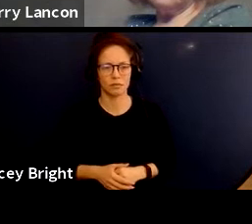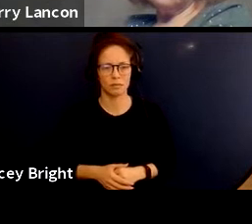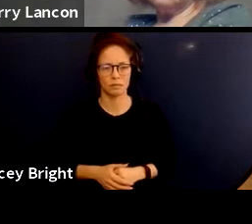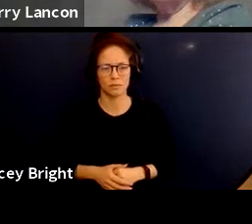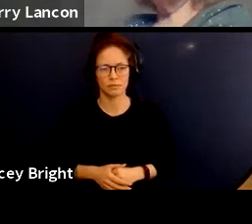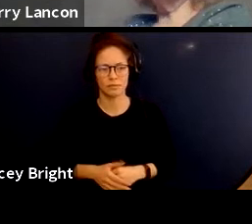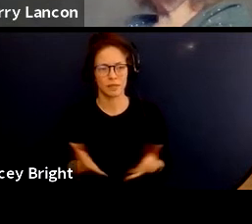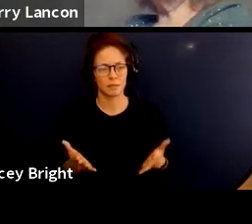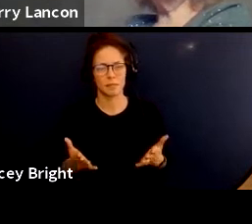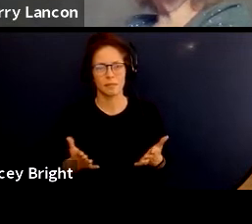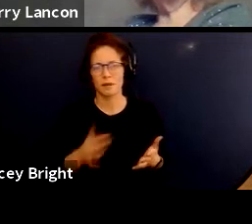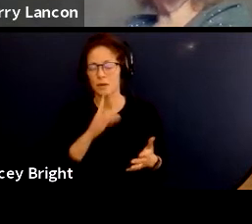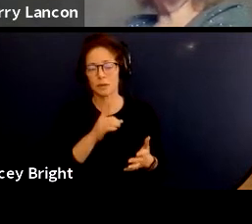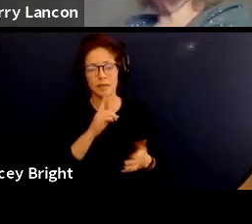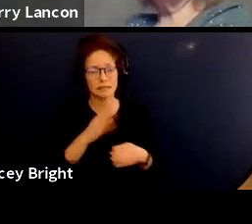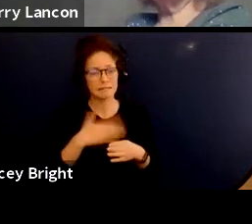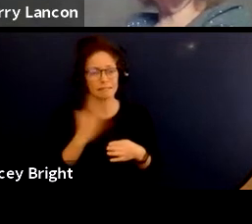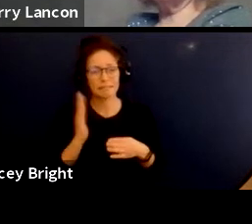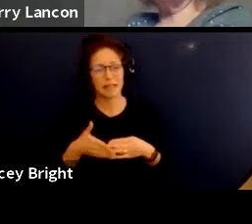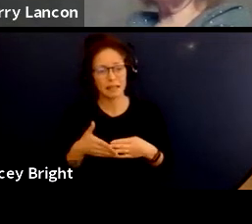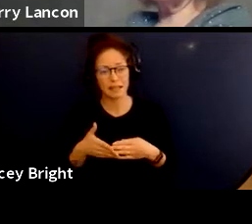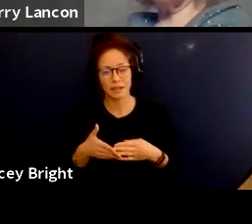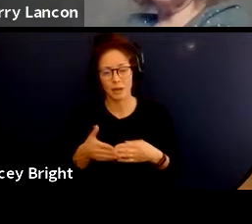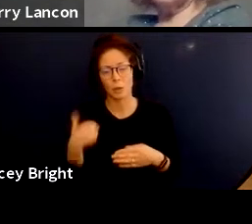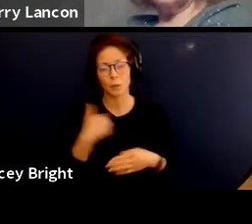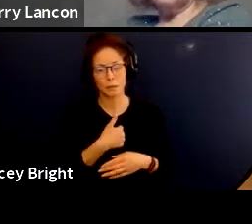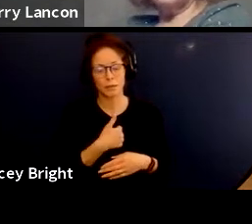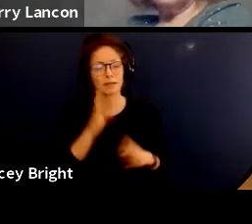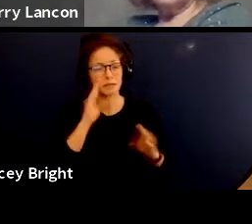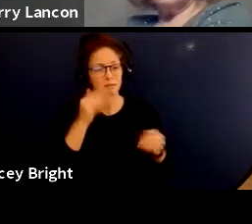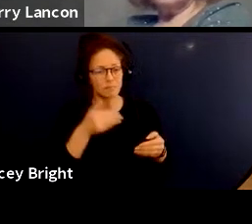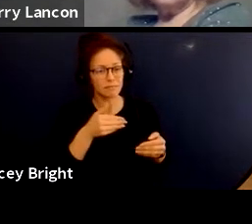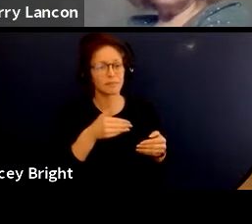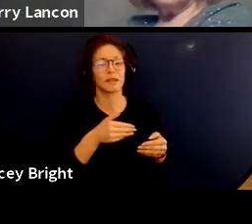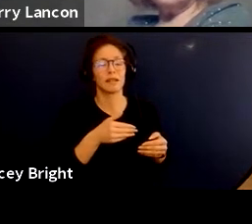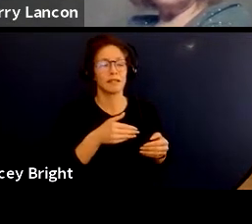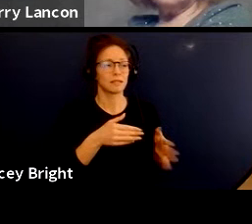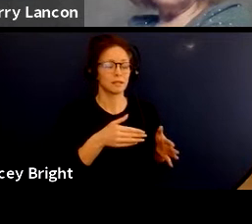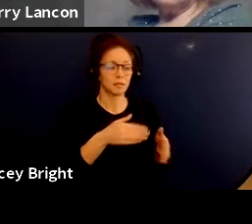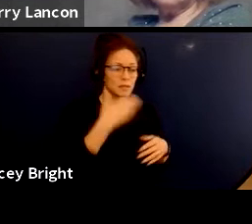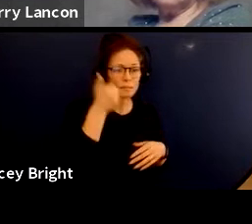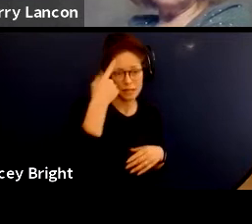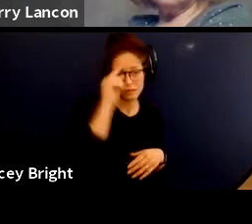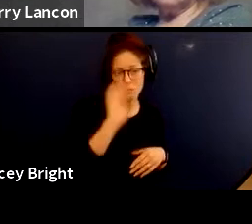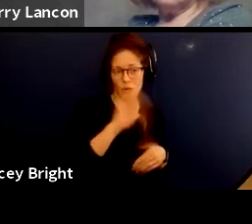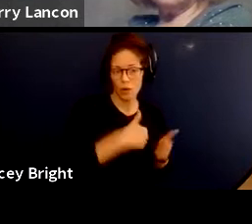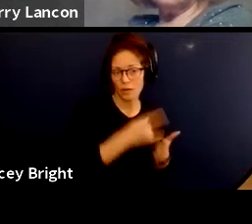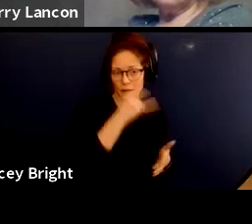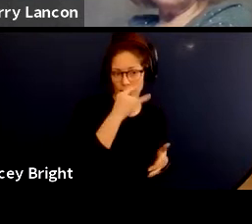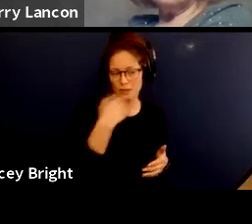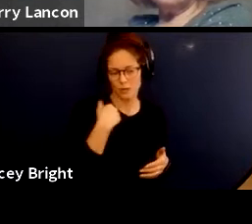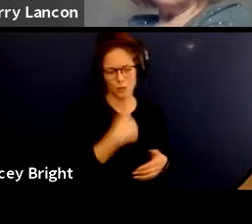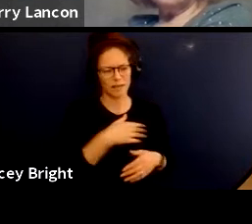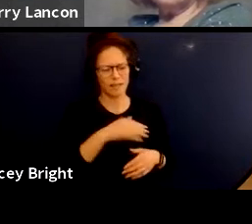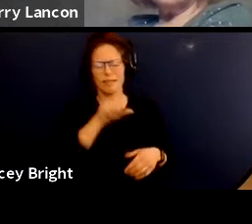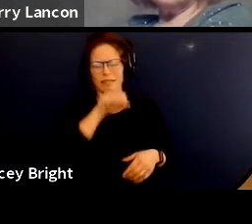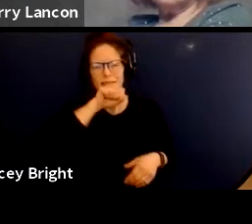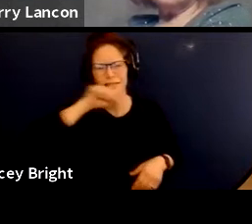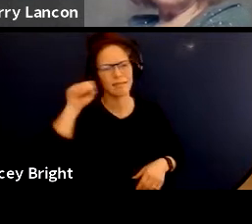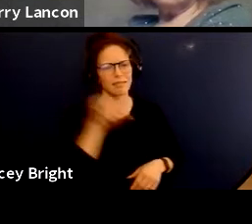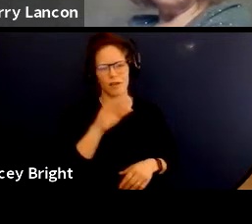In the end, we have to do what's best for our kids. We love our kids. We love our district.